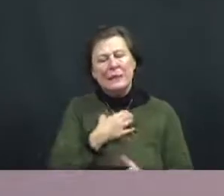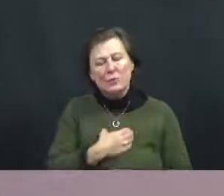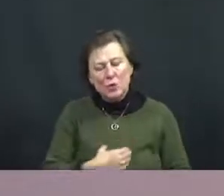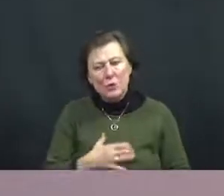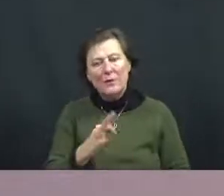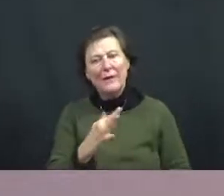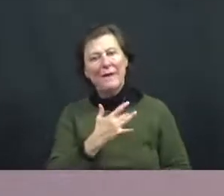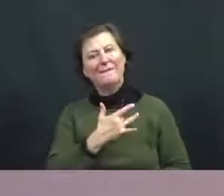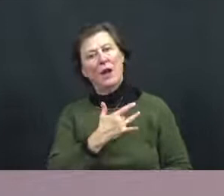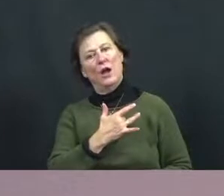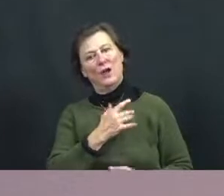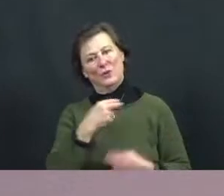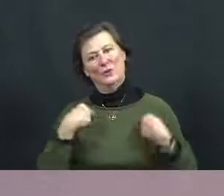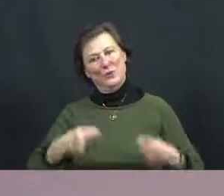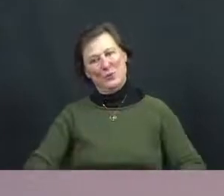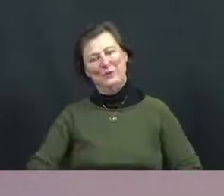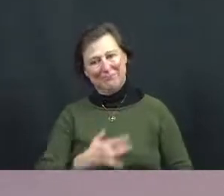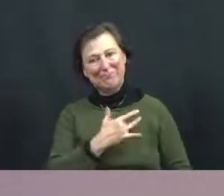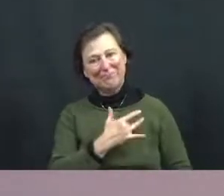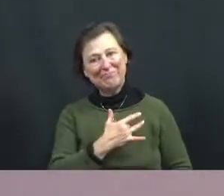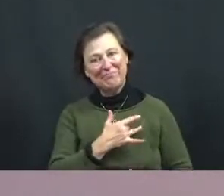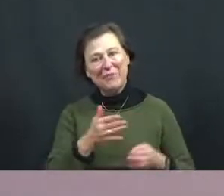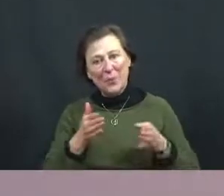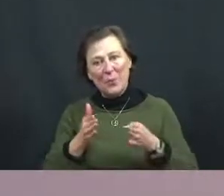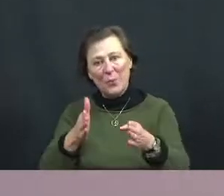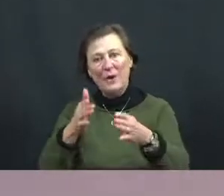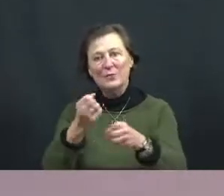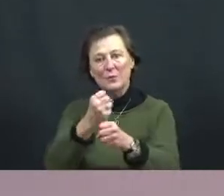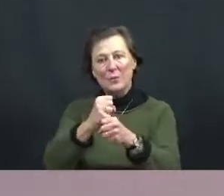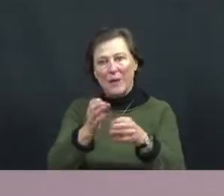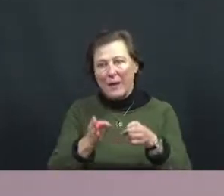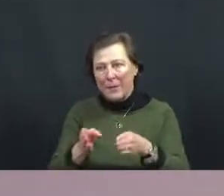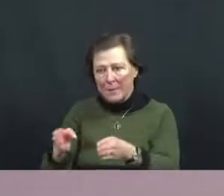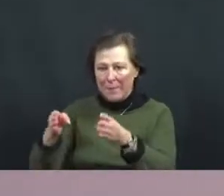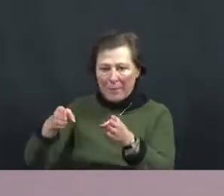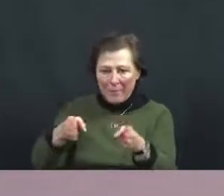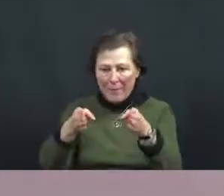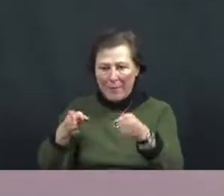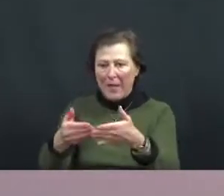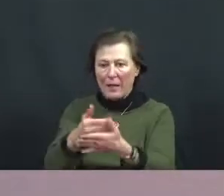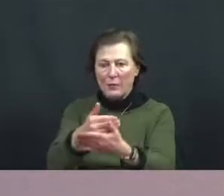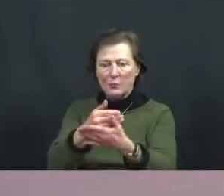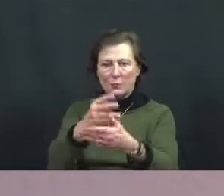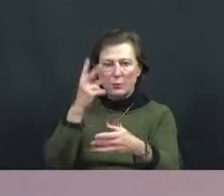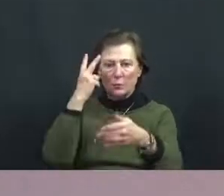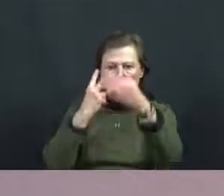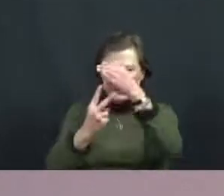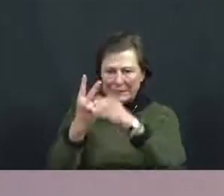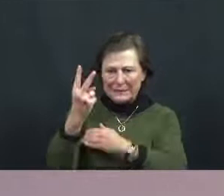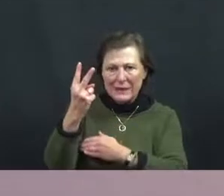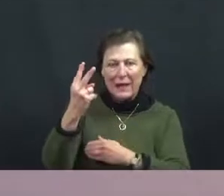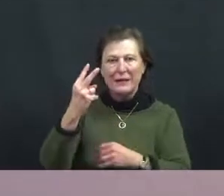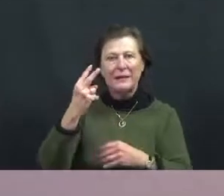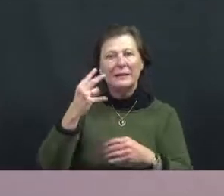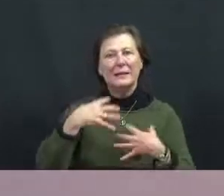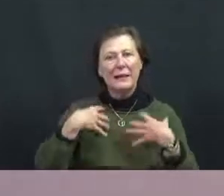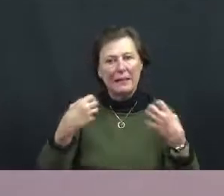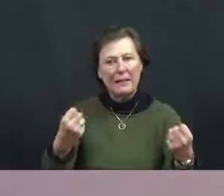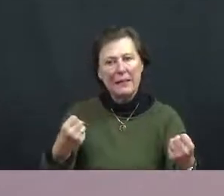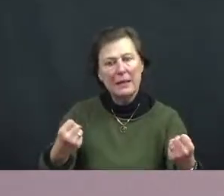heart. Ways that will create pathways for new insight and understanding and healing and